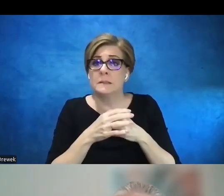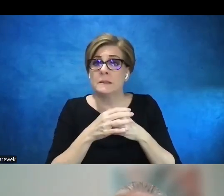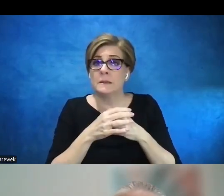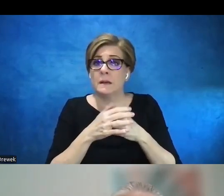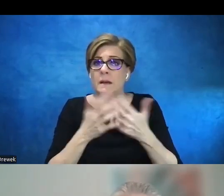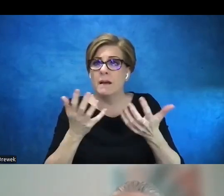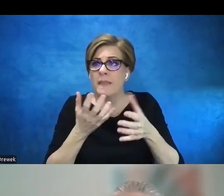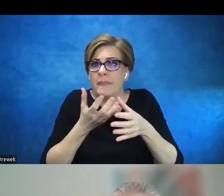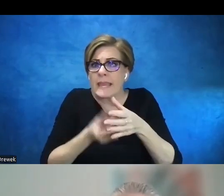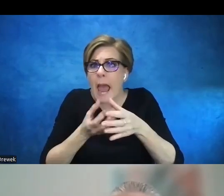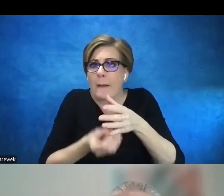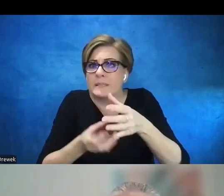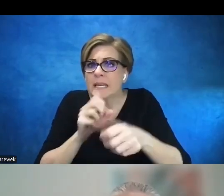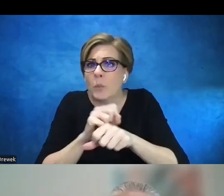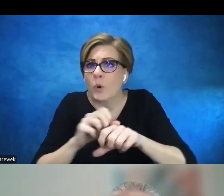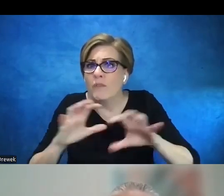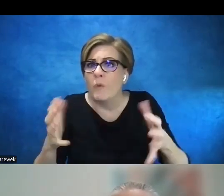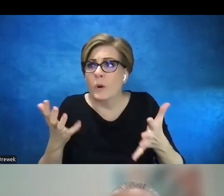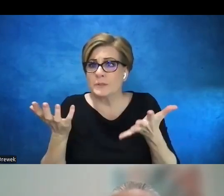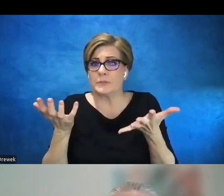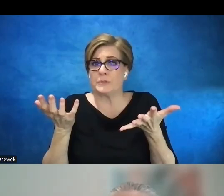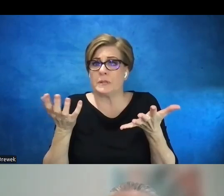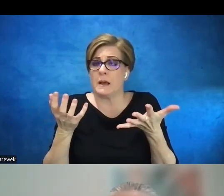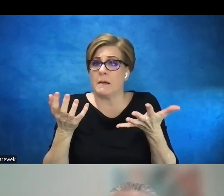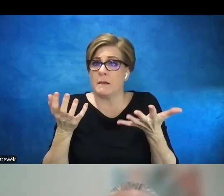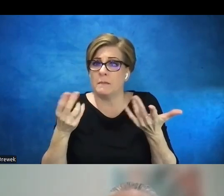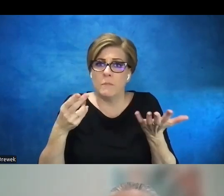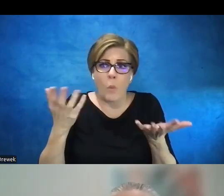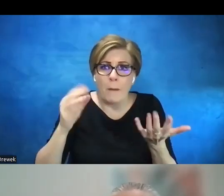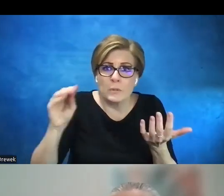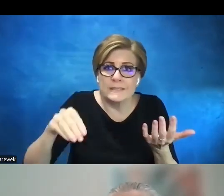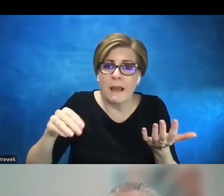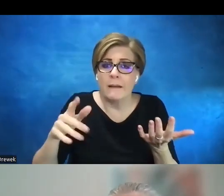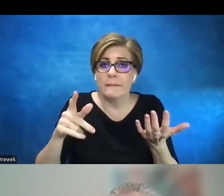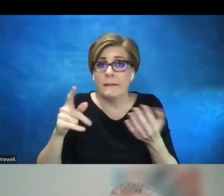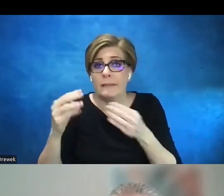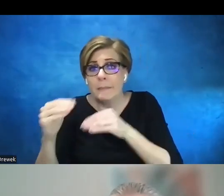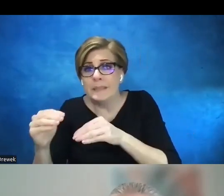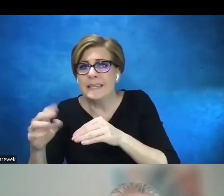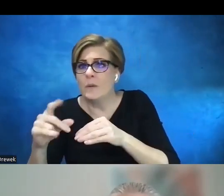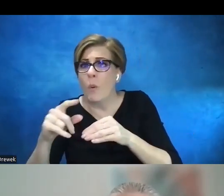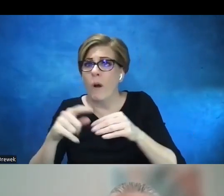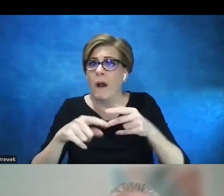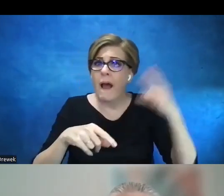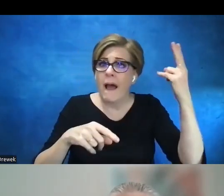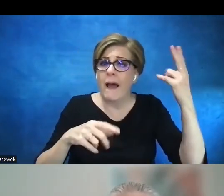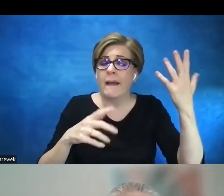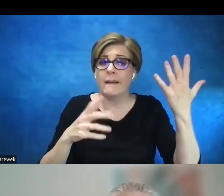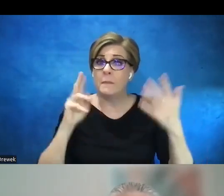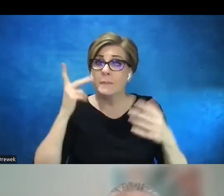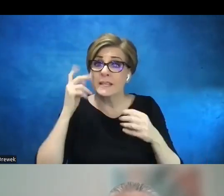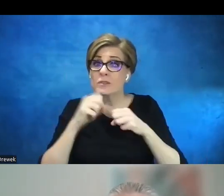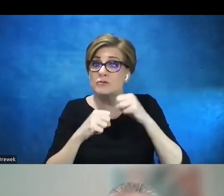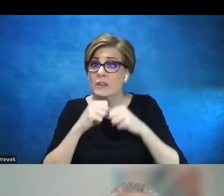experiencing? Is it across all disciplines and all work areas, or is it limited? What's the political structure? Is it one